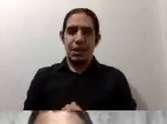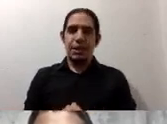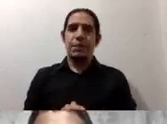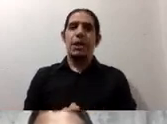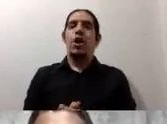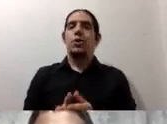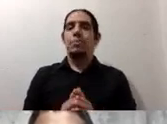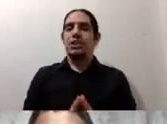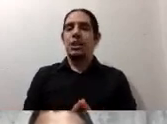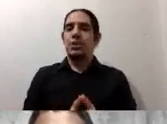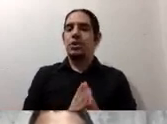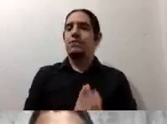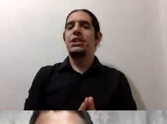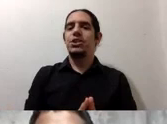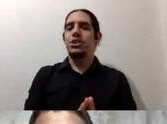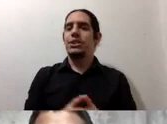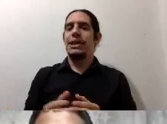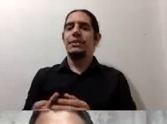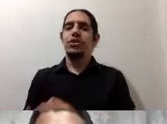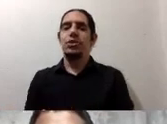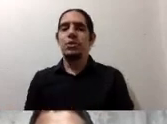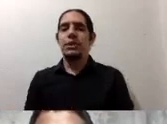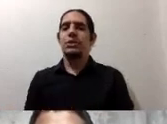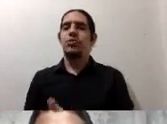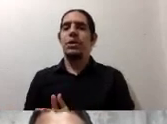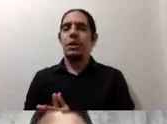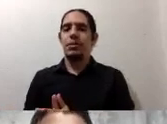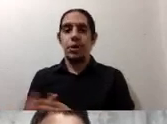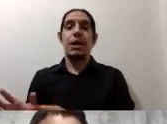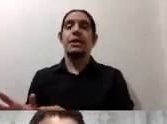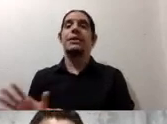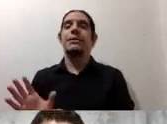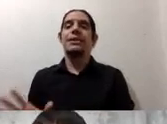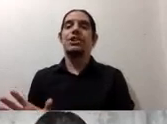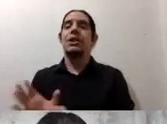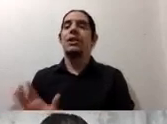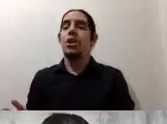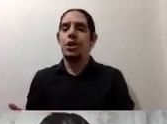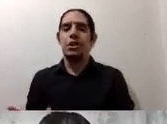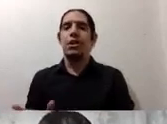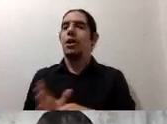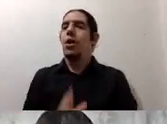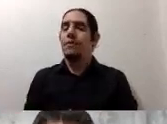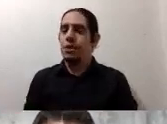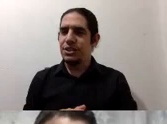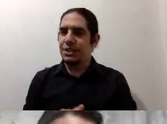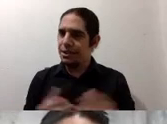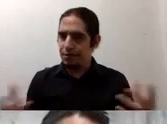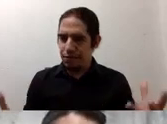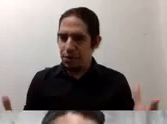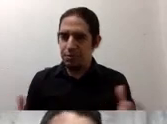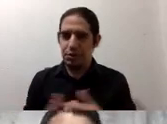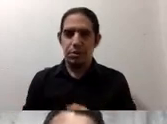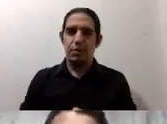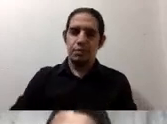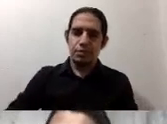case study on the perception of teachers and students regarding the teaching and learning of